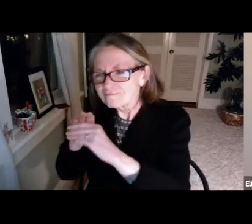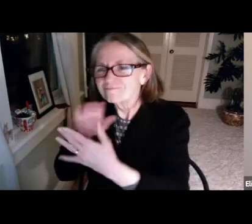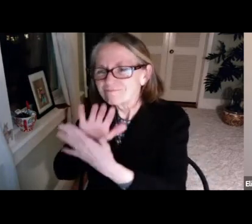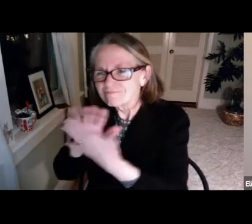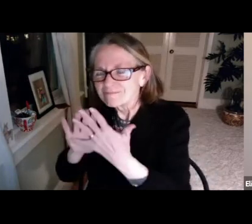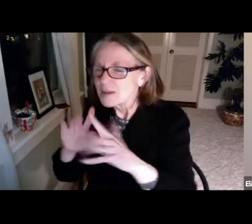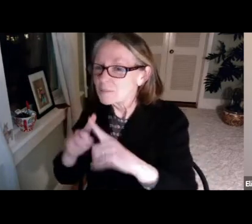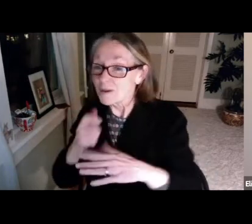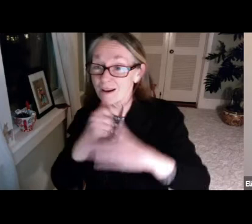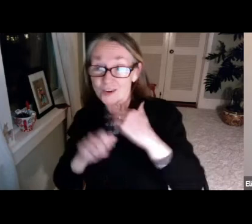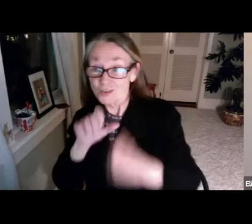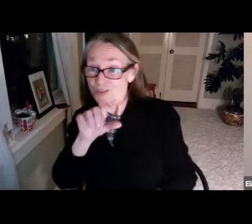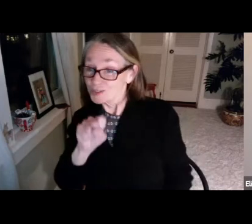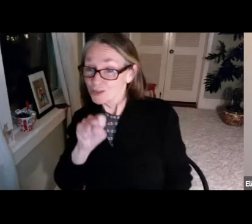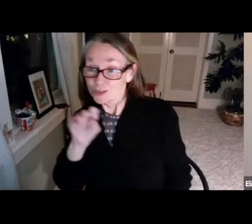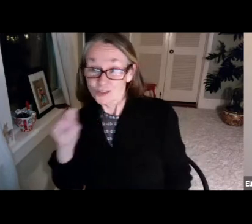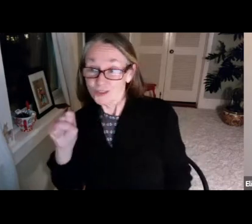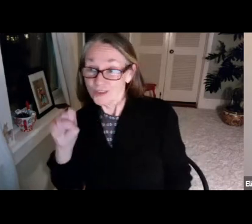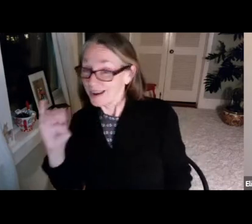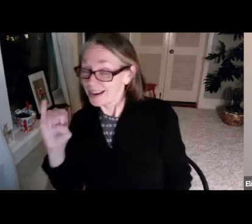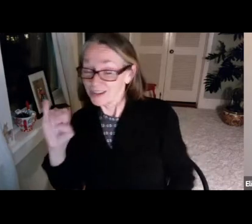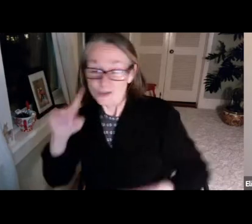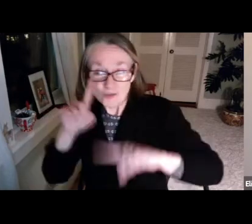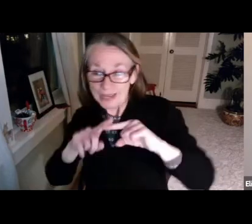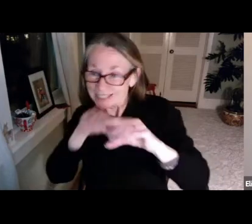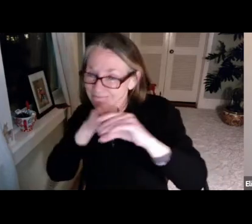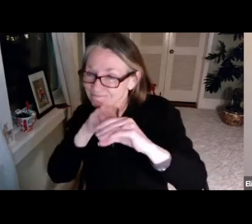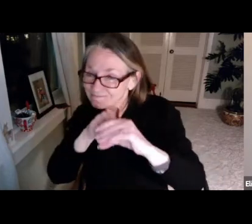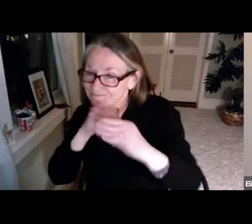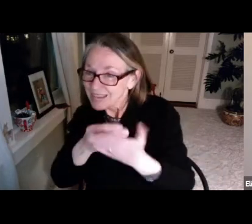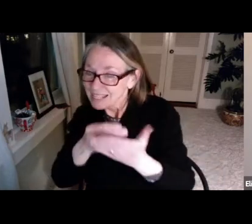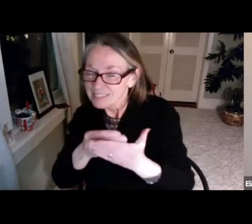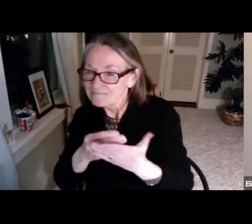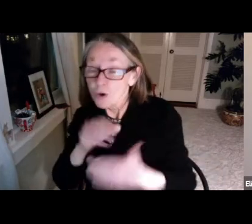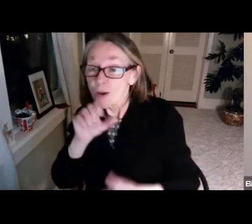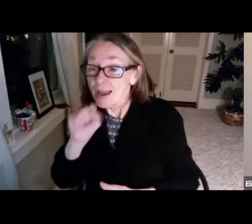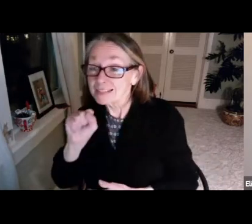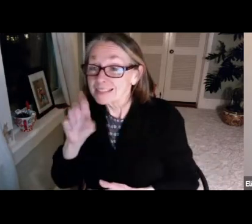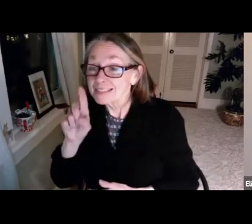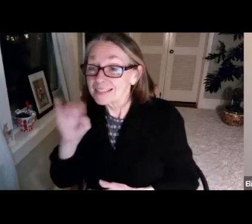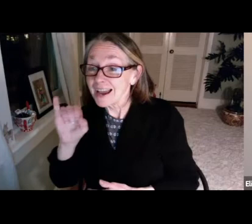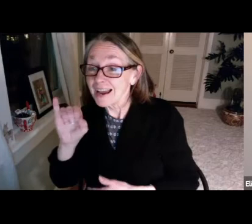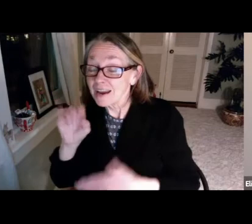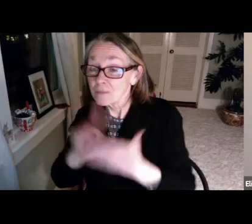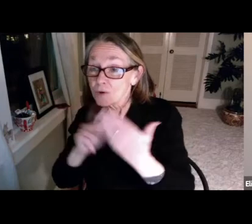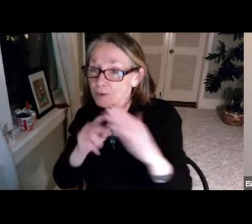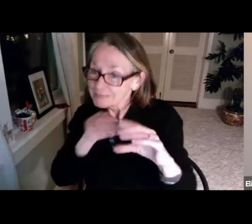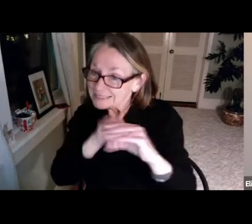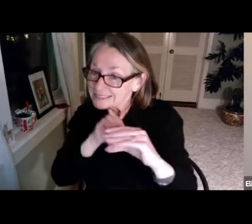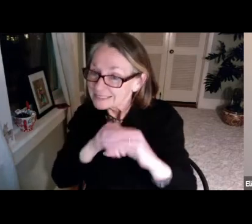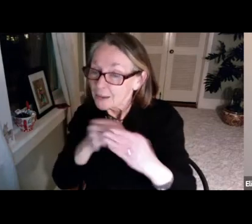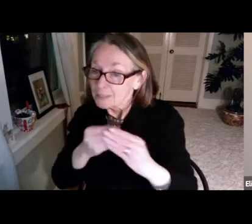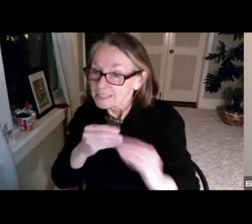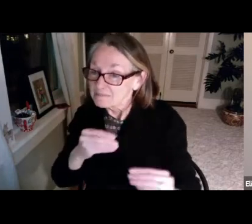Social Security, under SSI and SSDI programs. So having that